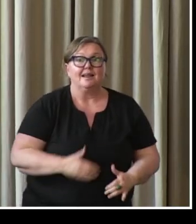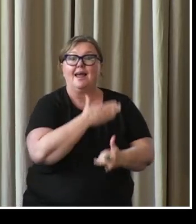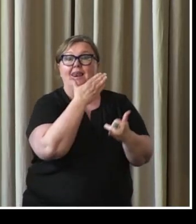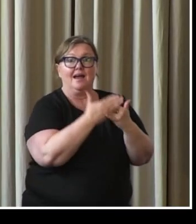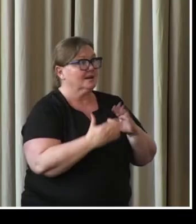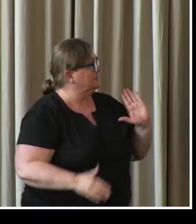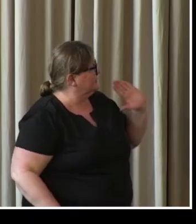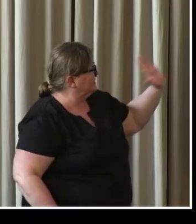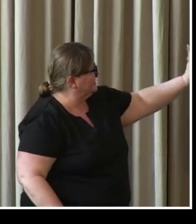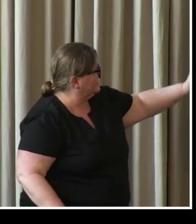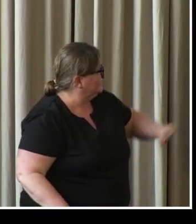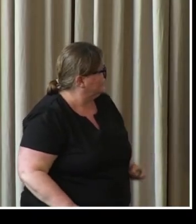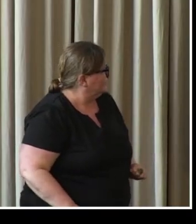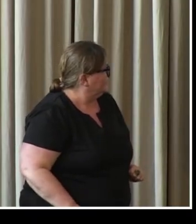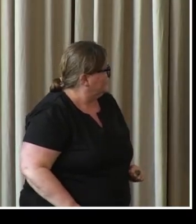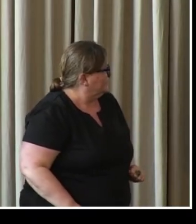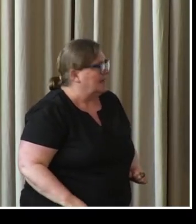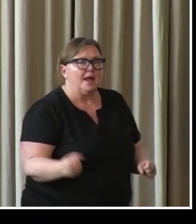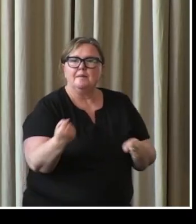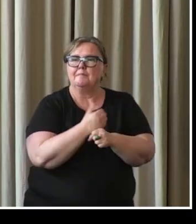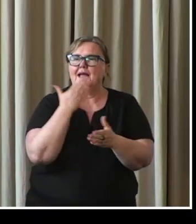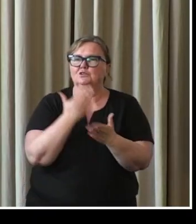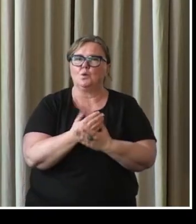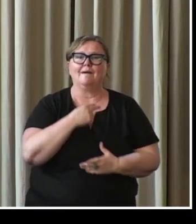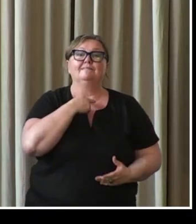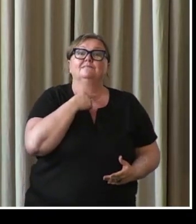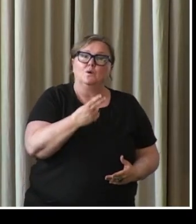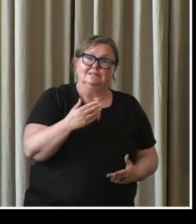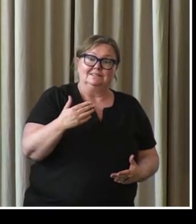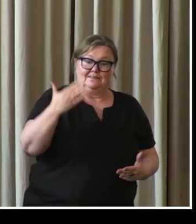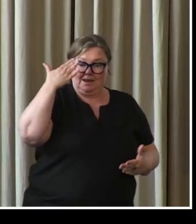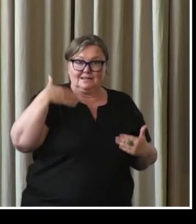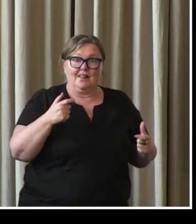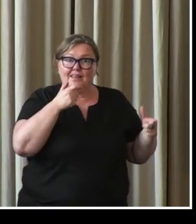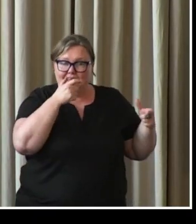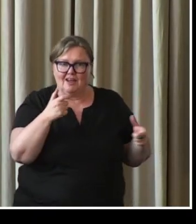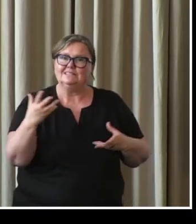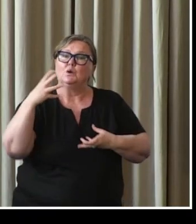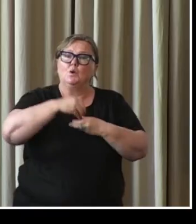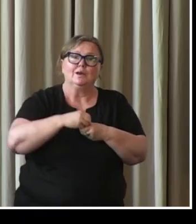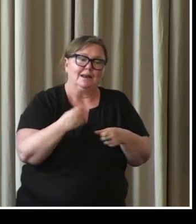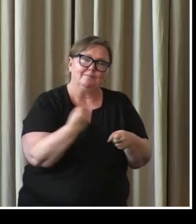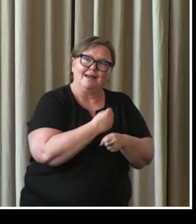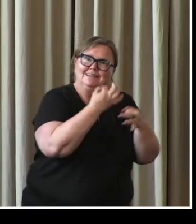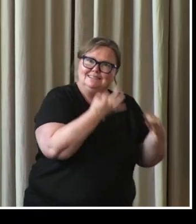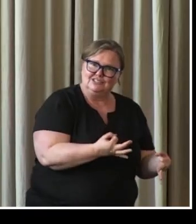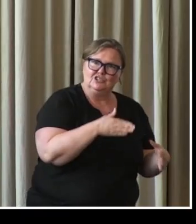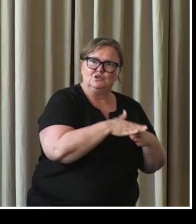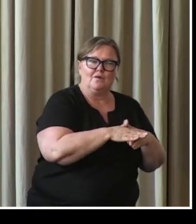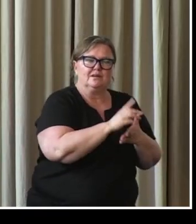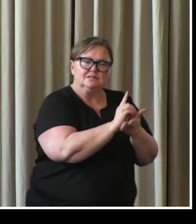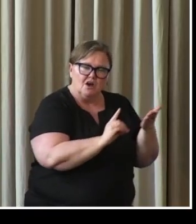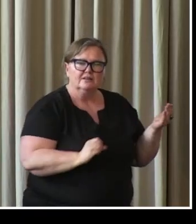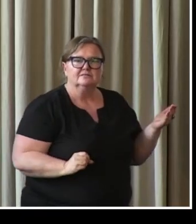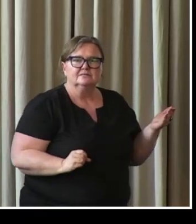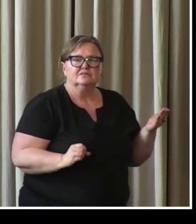area, Action 6, is about making sure that the voices of mental health carers are included in decision-making about the design and delivery of mental